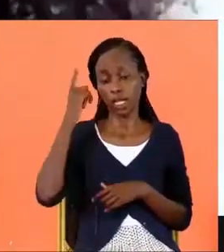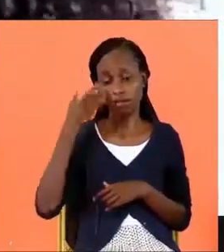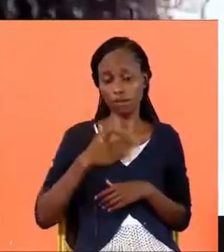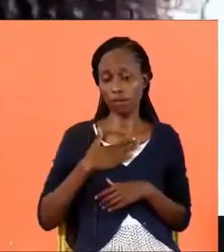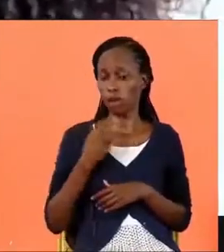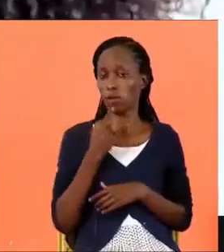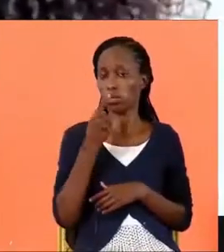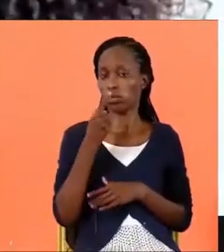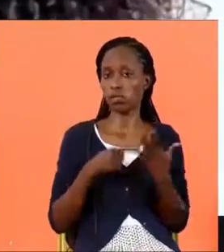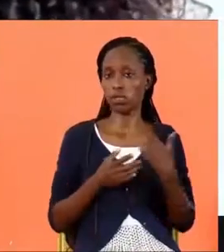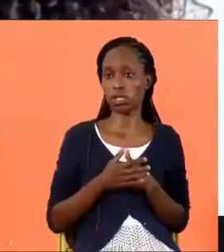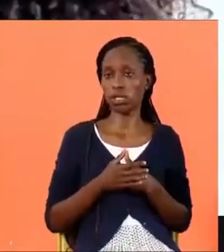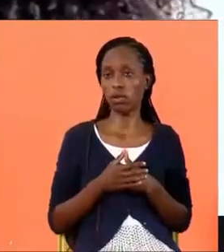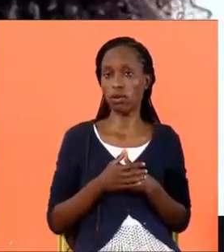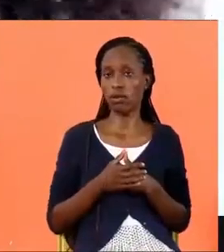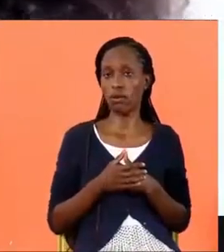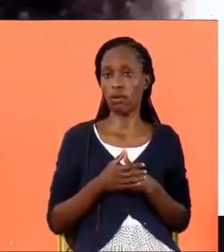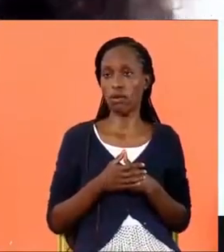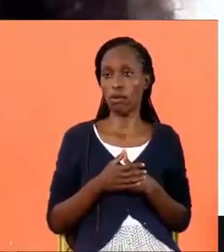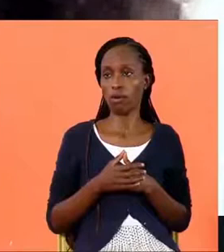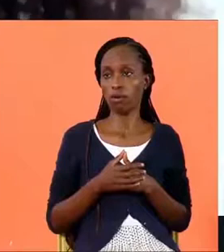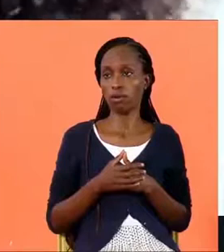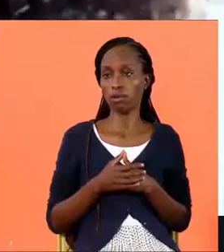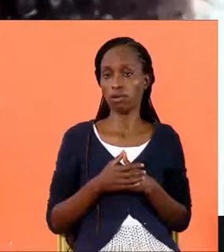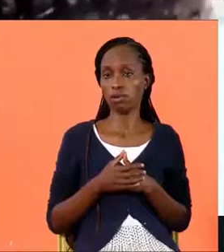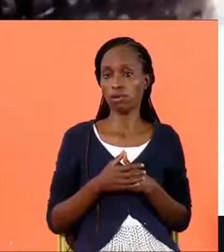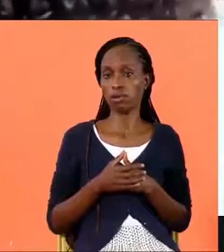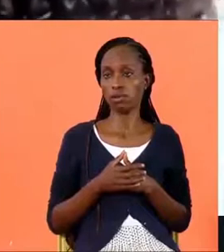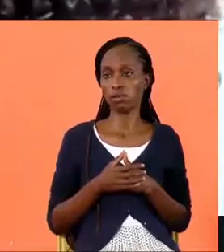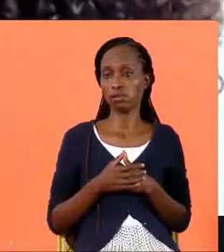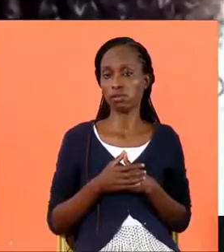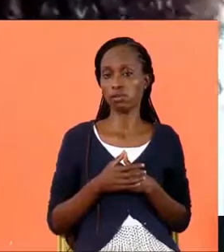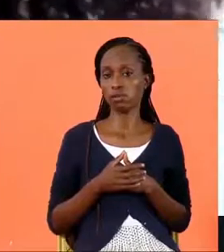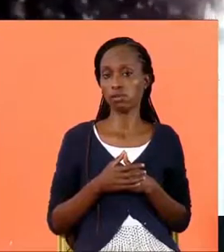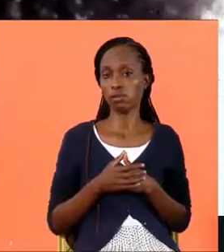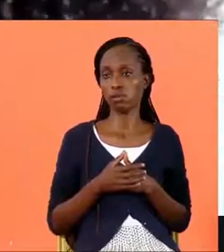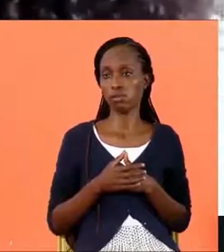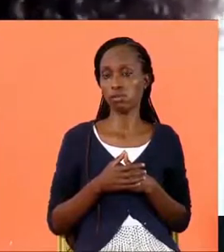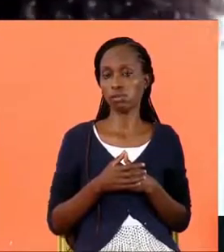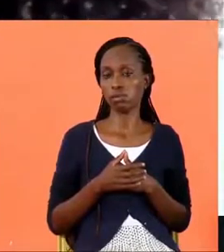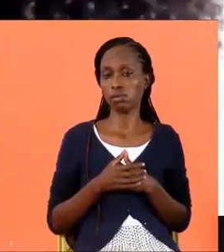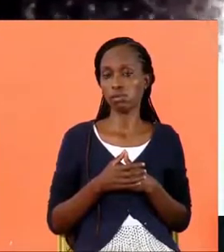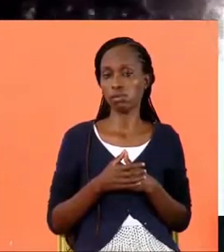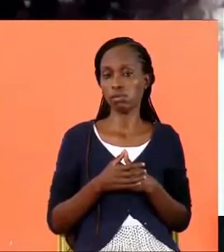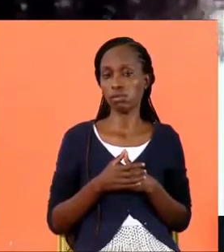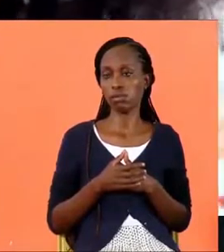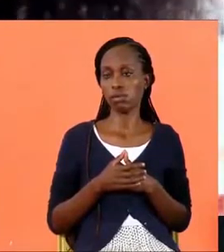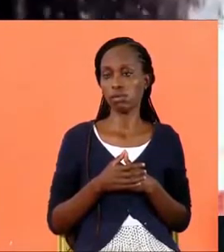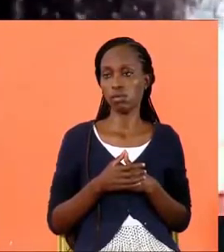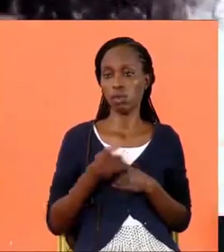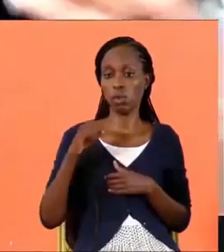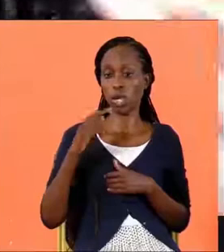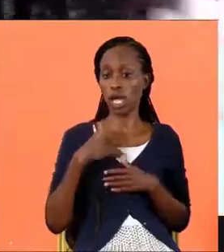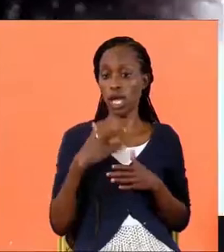just to say, I don't know if I can, I'll probably put it within this within the Zoom. We have a link where we're